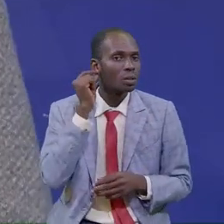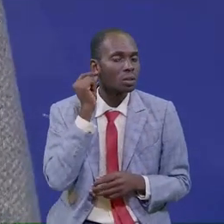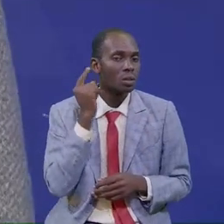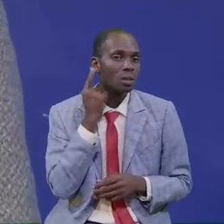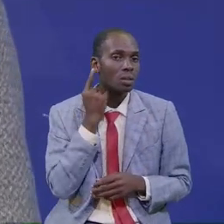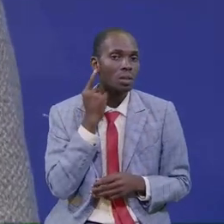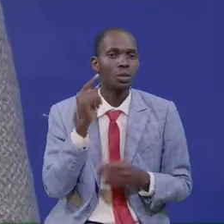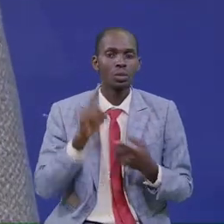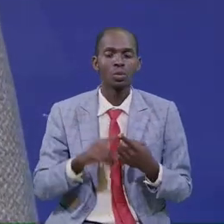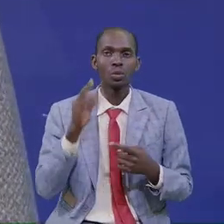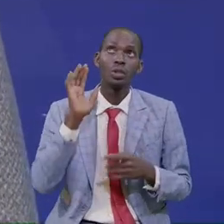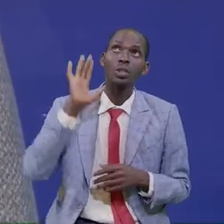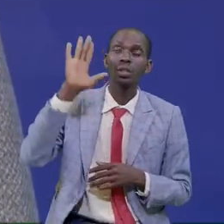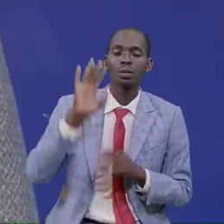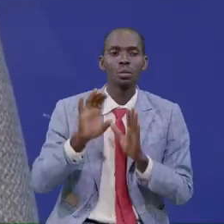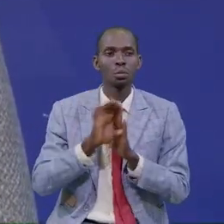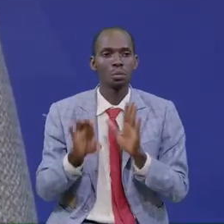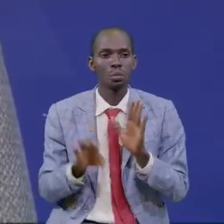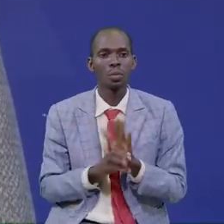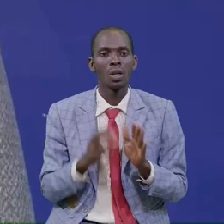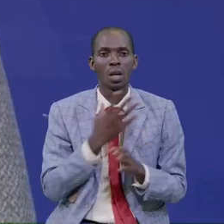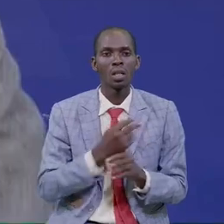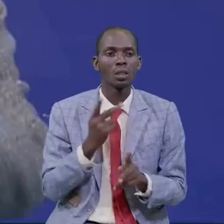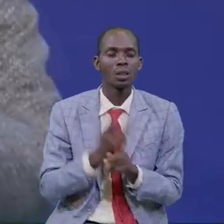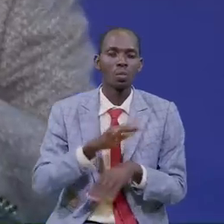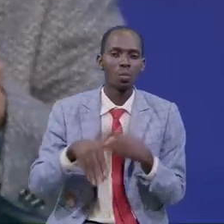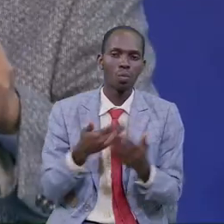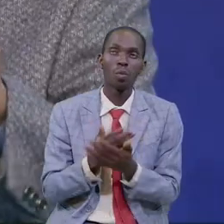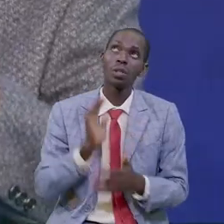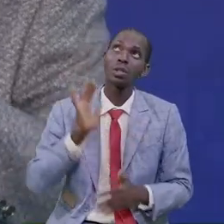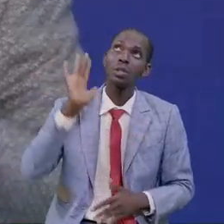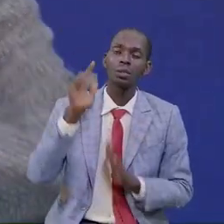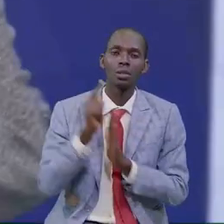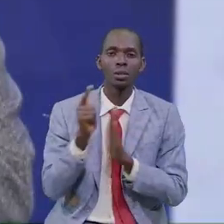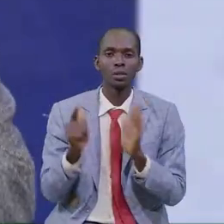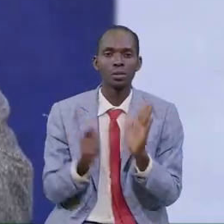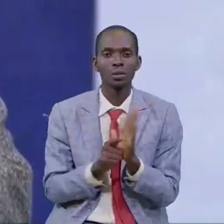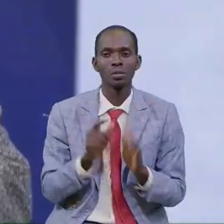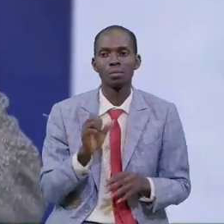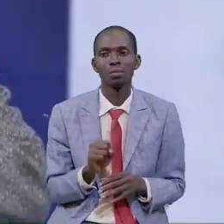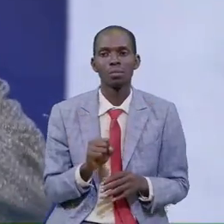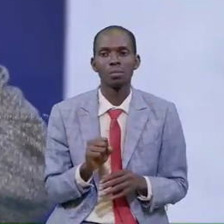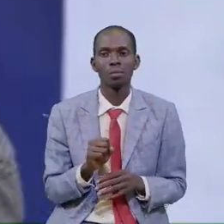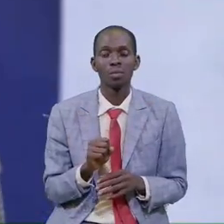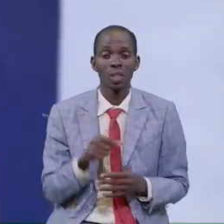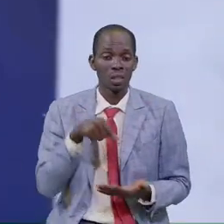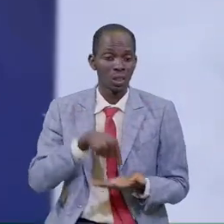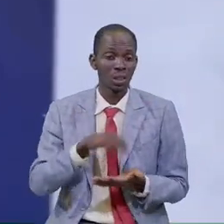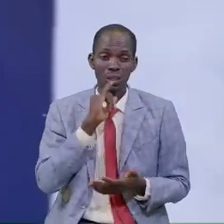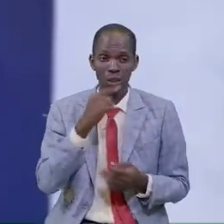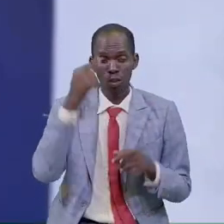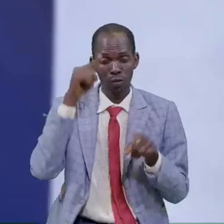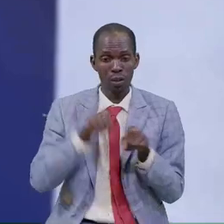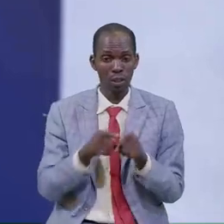his statutes. À ses commandements et si tu observes toutes ces lois. This is a covenant now. Parce I will